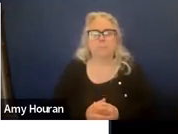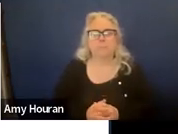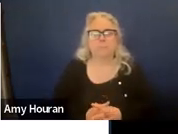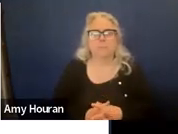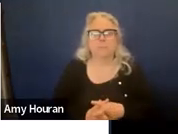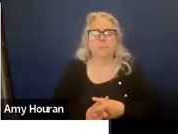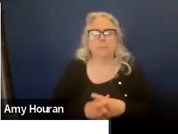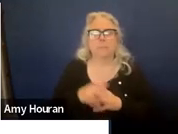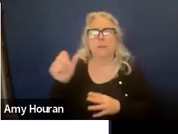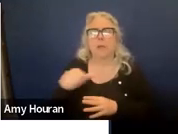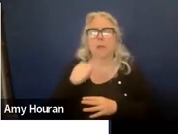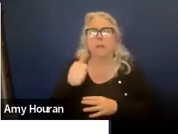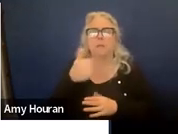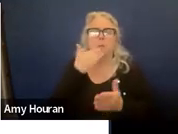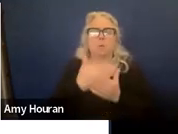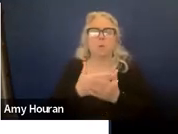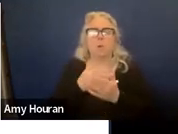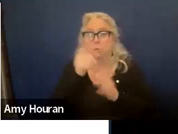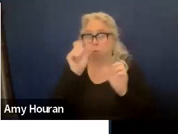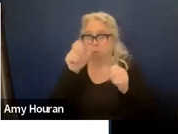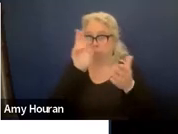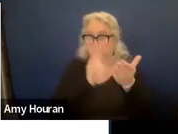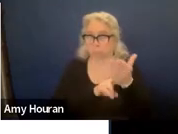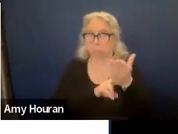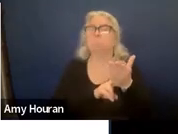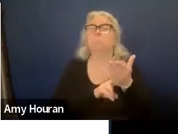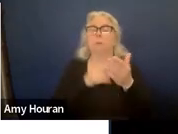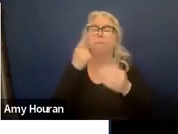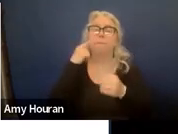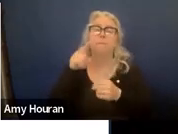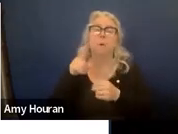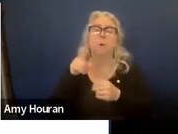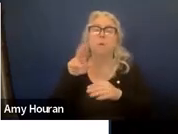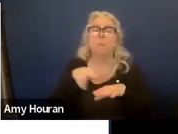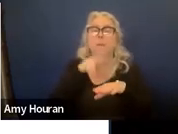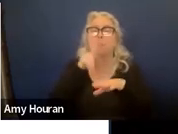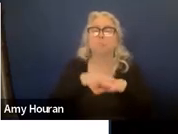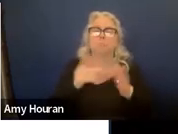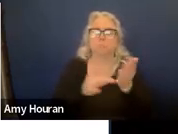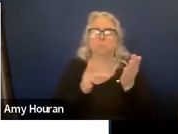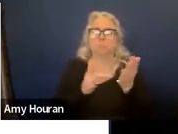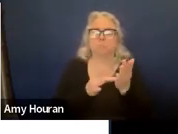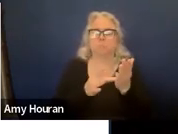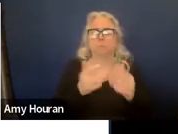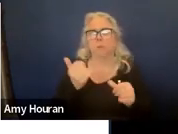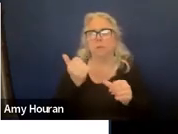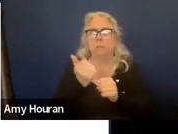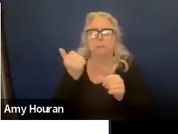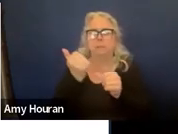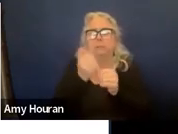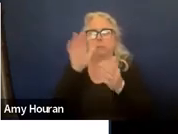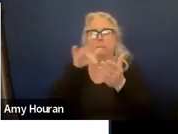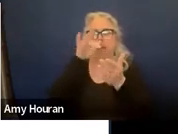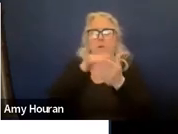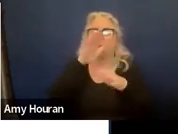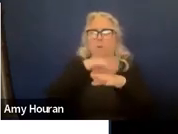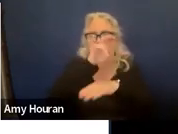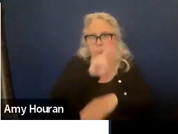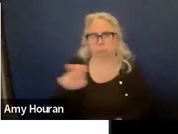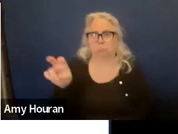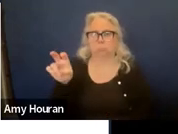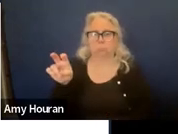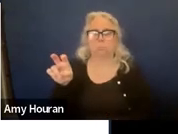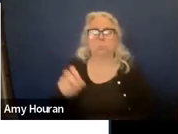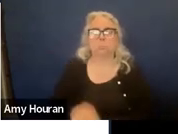This is another really good, you can sign up for the National Technical Assistance Center on Transition.